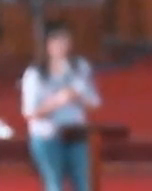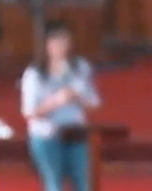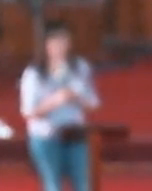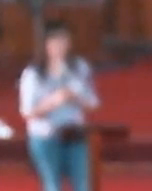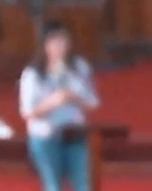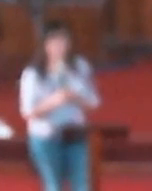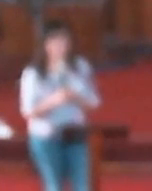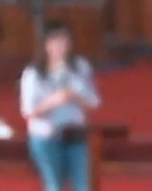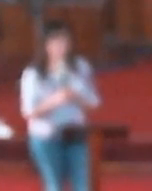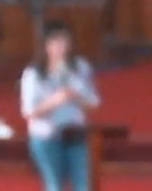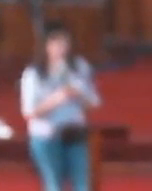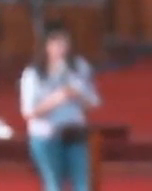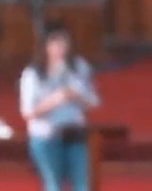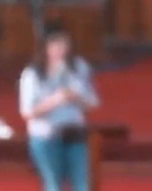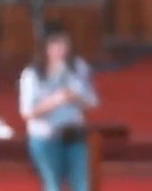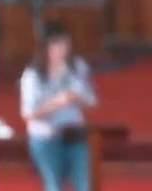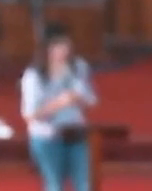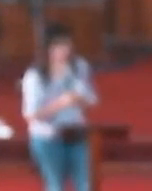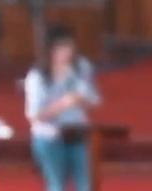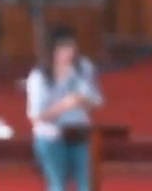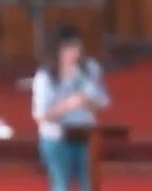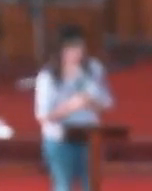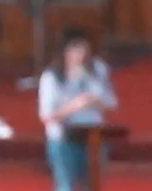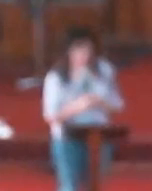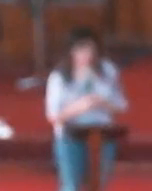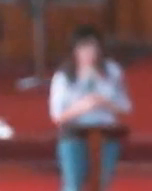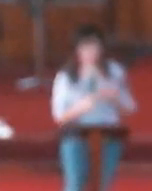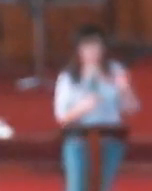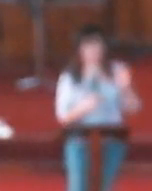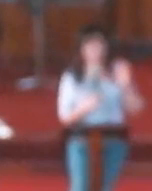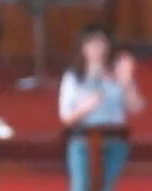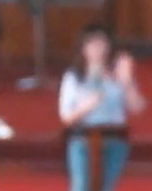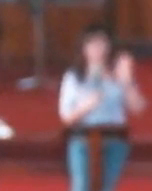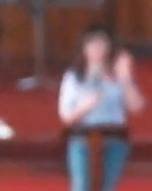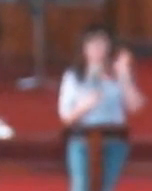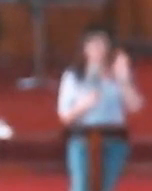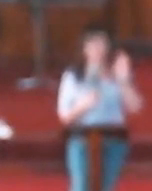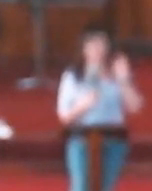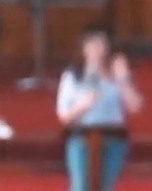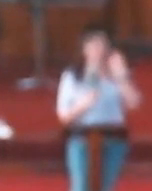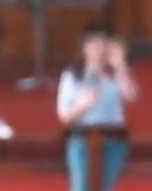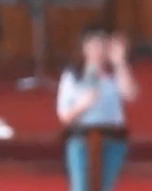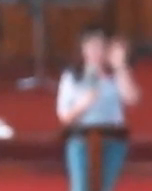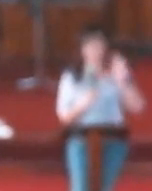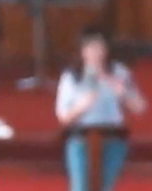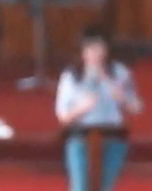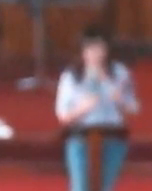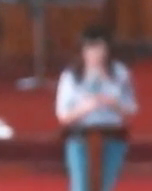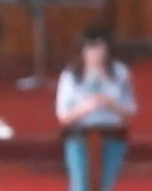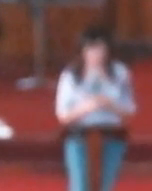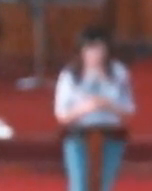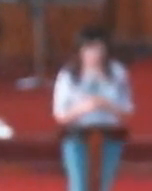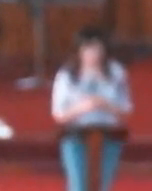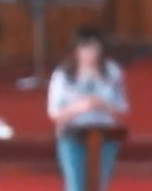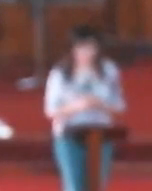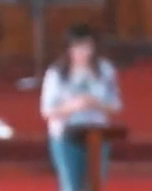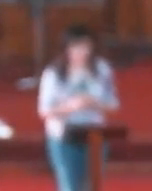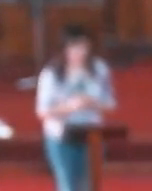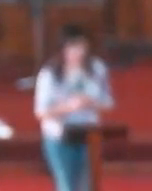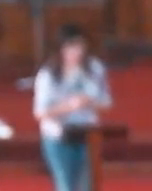con su boca. I have a little cartoon about this verse and it's a guy that like light is coming out from his